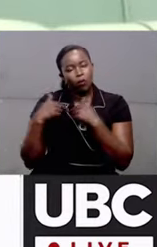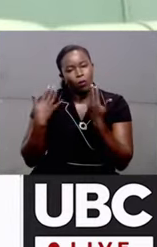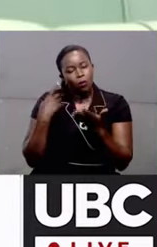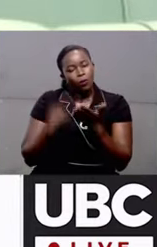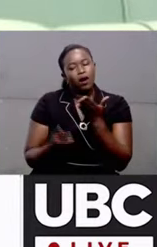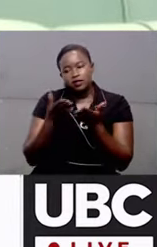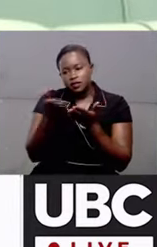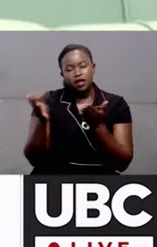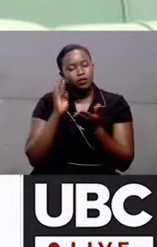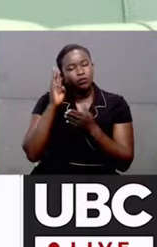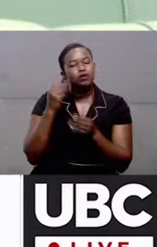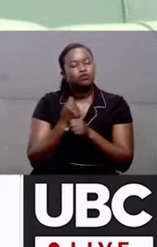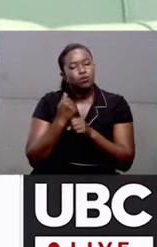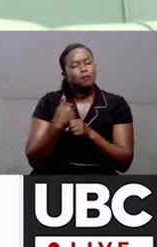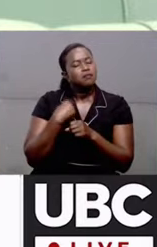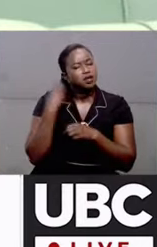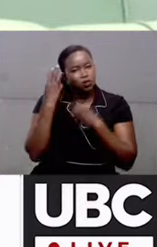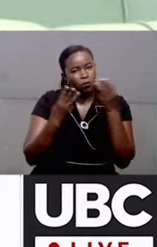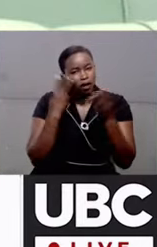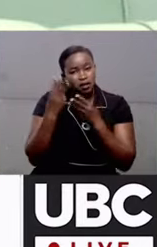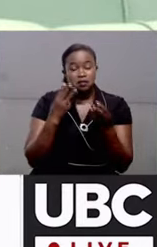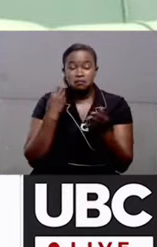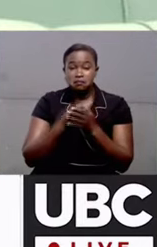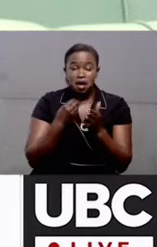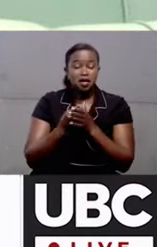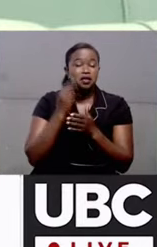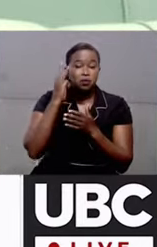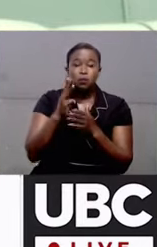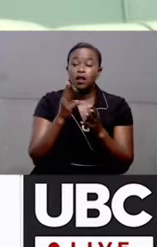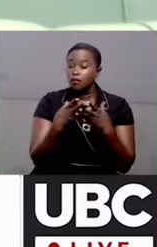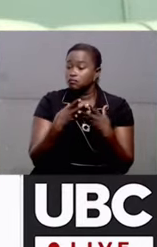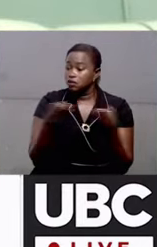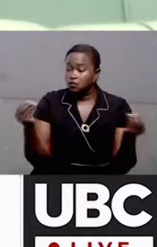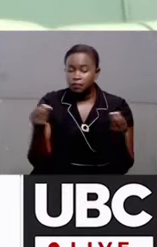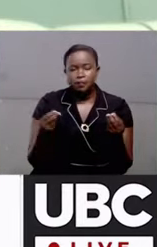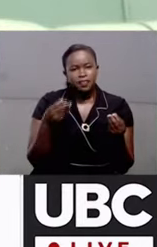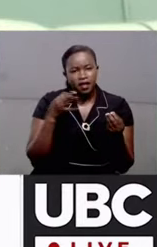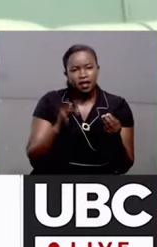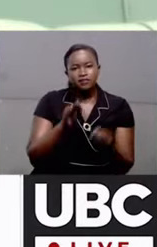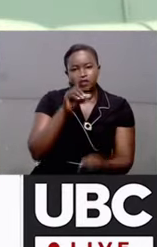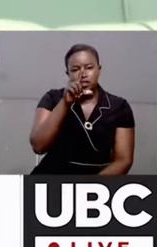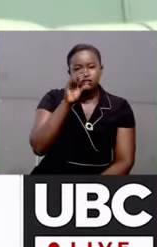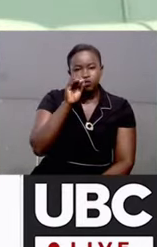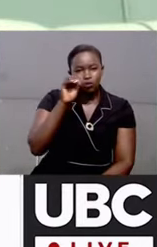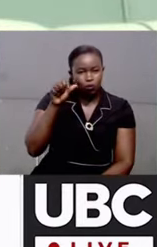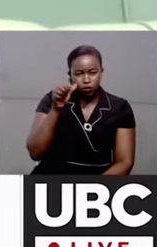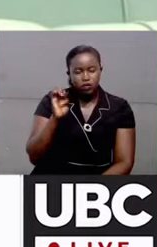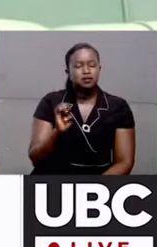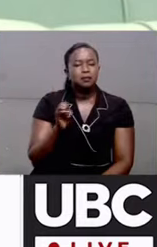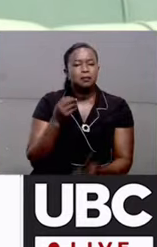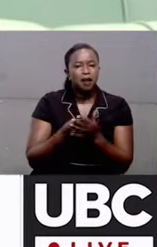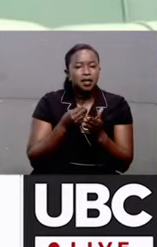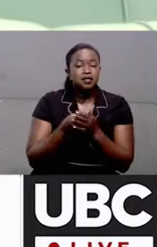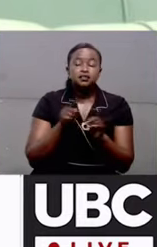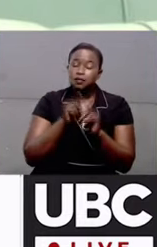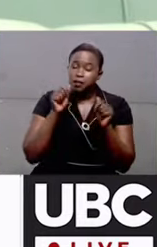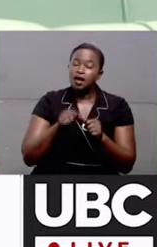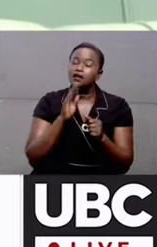So I'm worried that this money is going to become loose money. And being loose money, it can be even shared. So, Right Honorable Speaker,